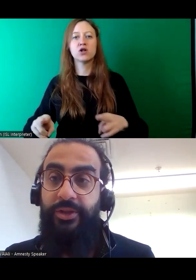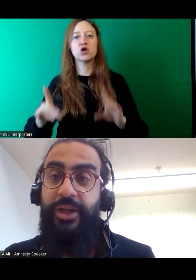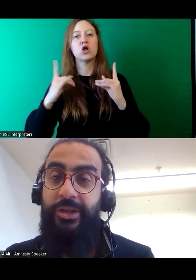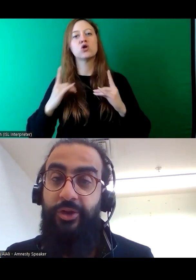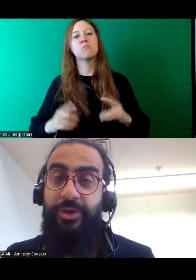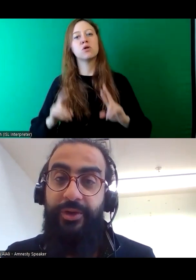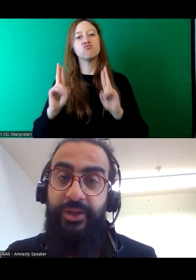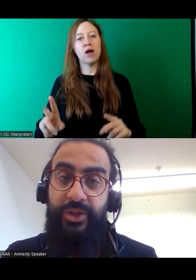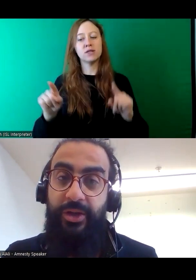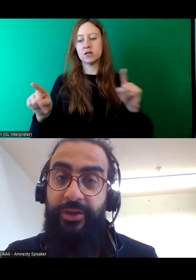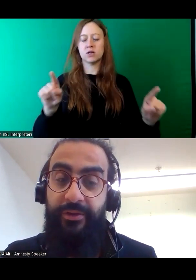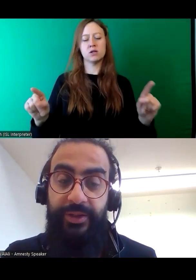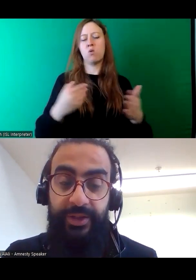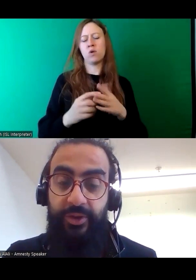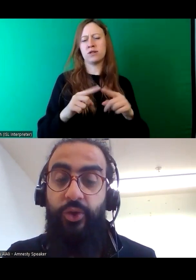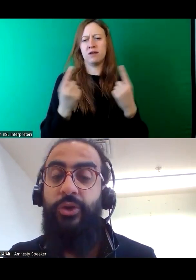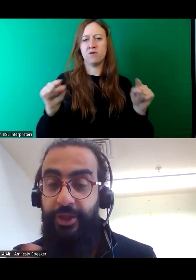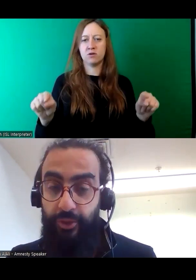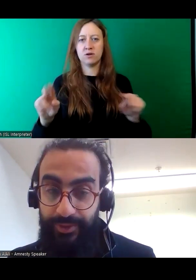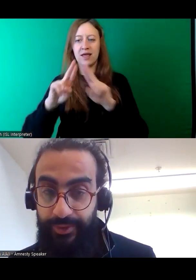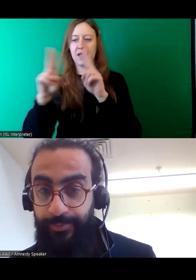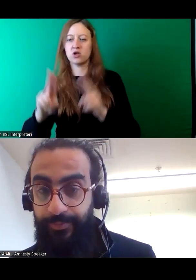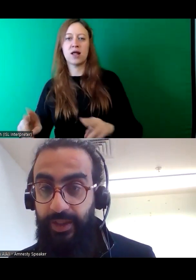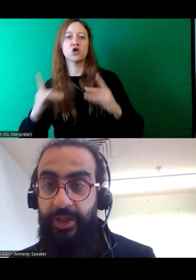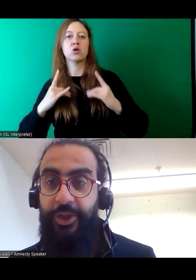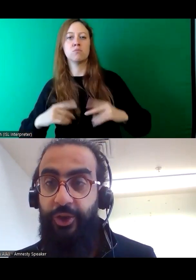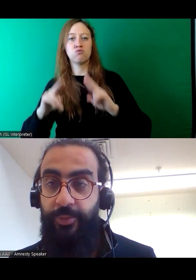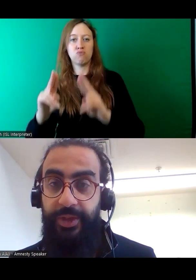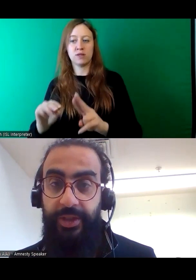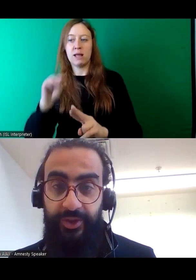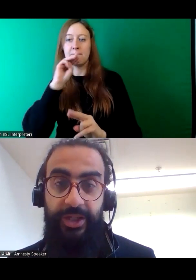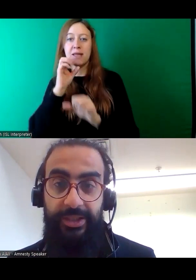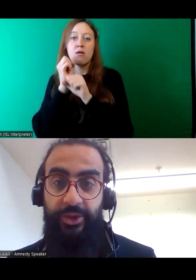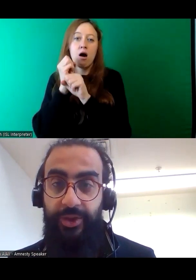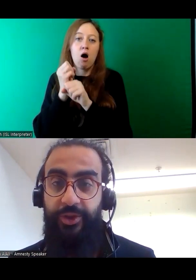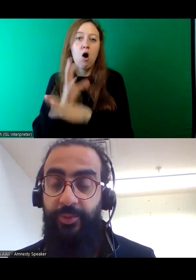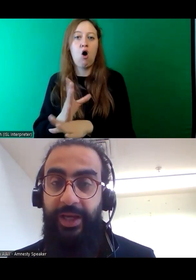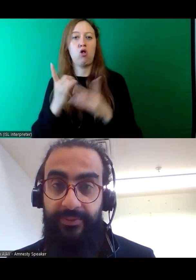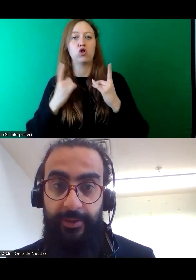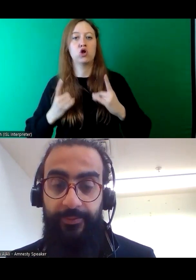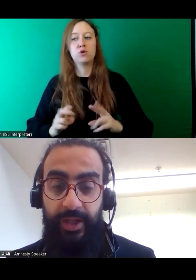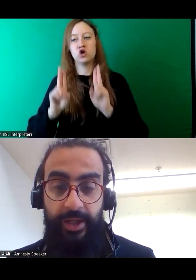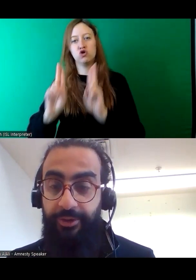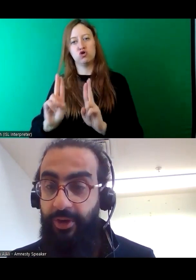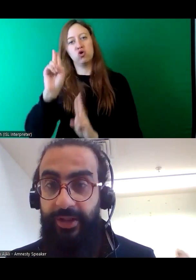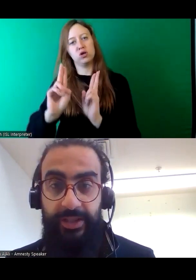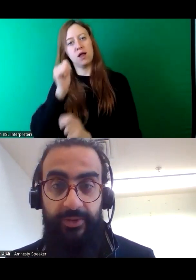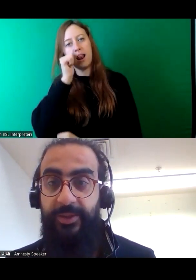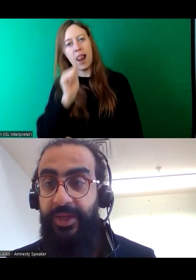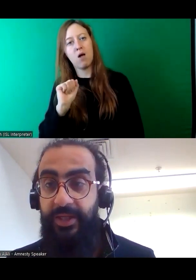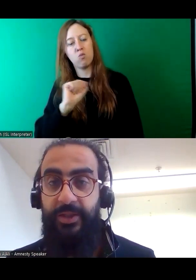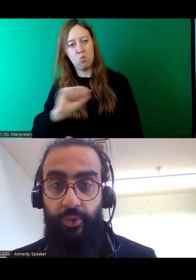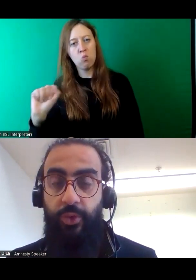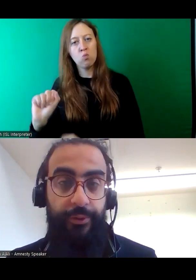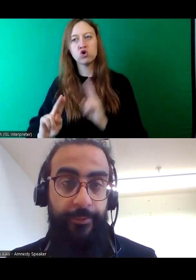where international human rights are the rights that all humans should be entitled to and should be given, regardless if